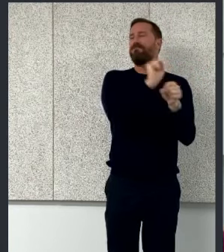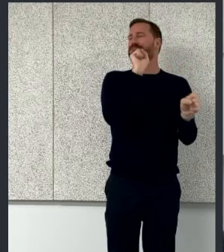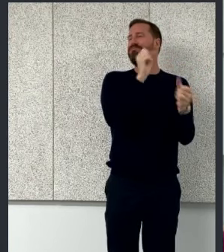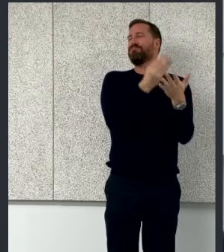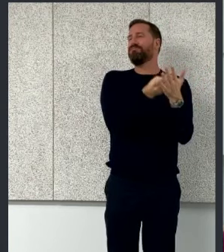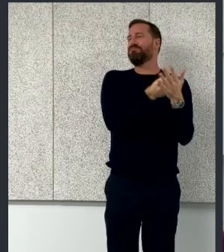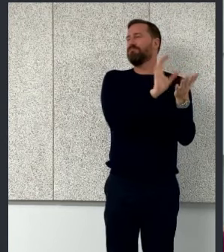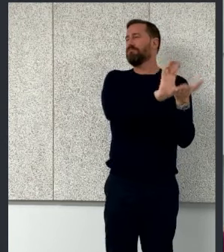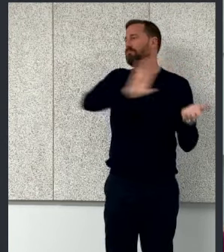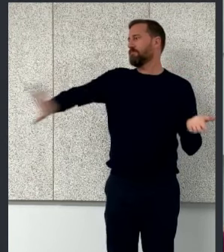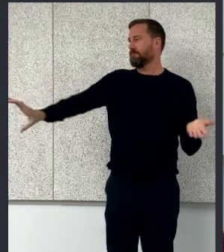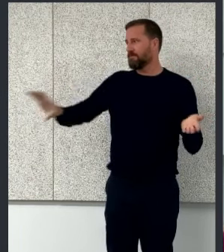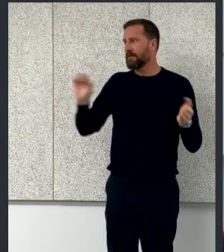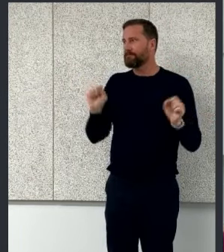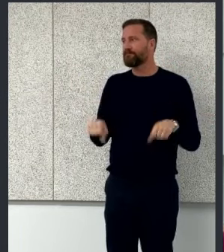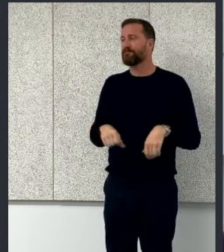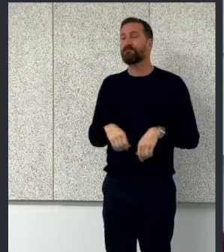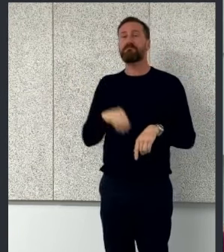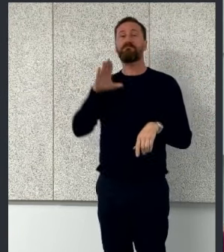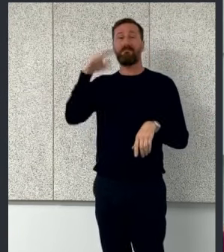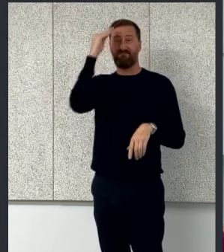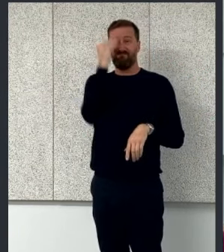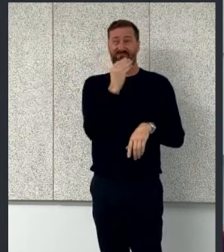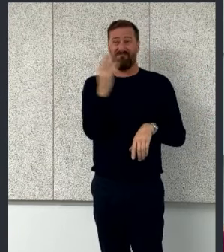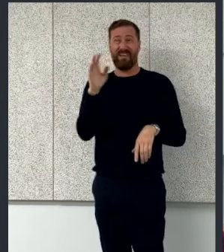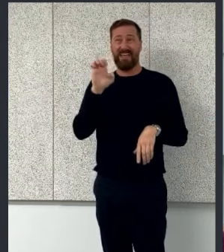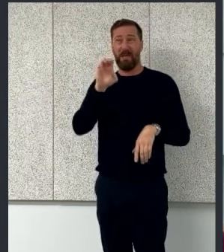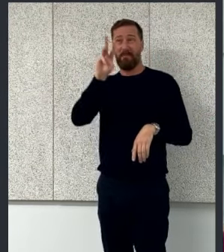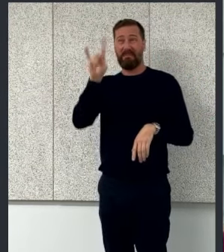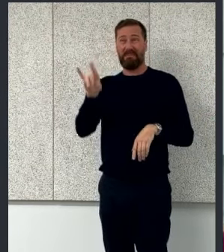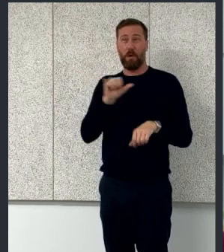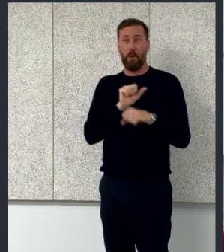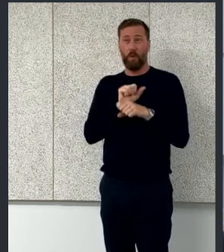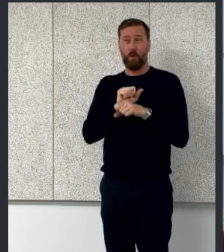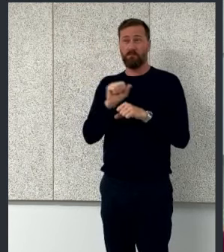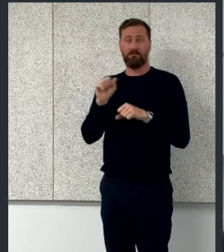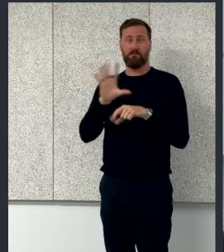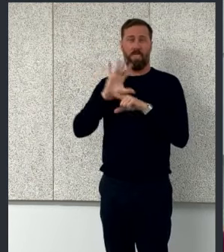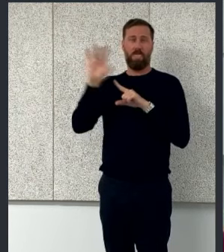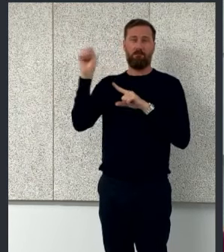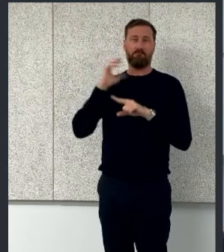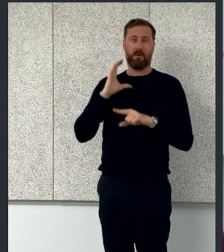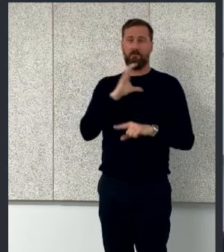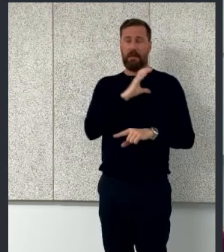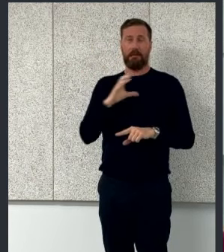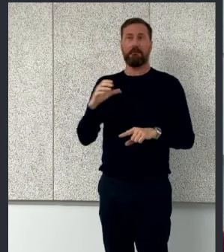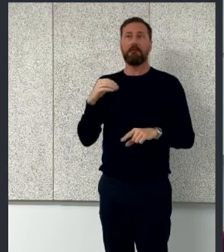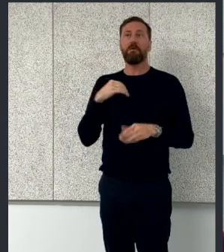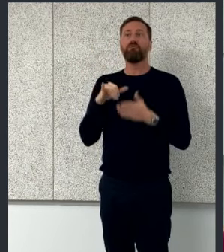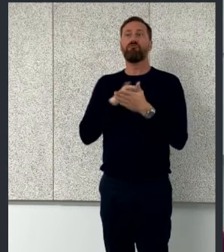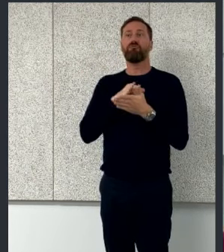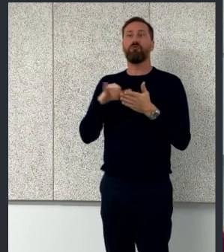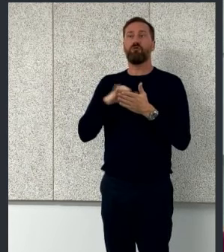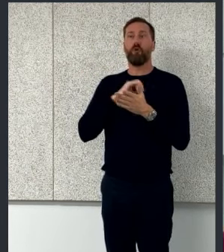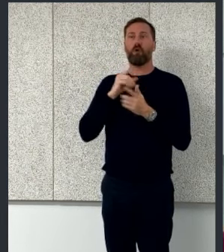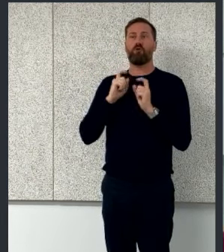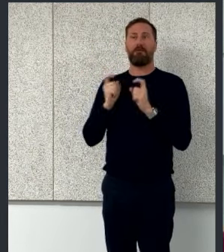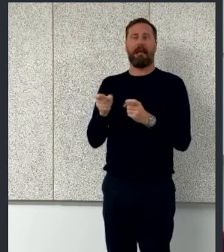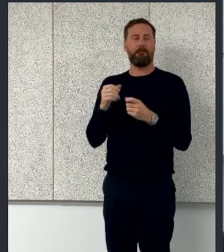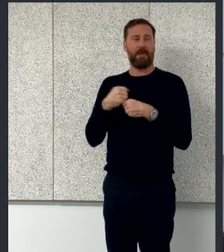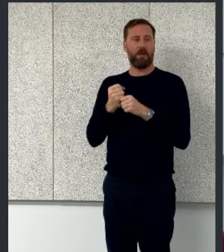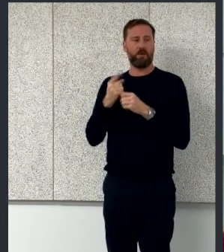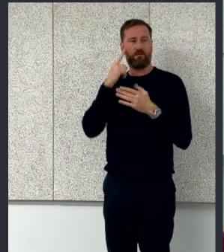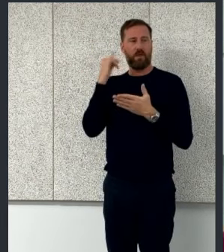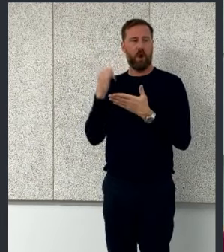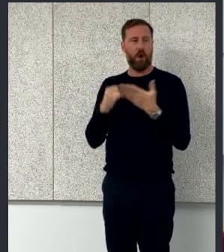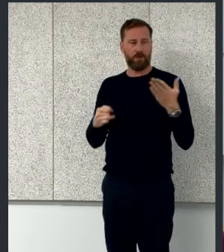more. Emily leads a really great committee at the New York Grantmakers in the Arts. And it's called the Common Application Committee. And I don't want to get anyone's